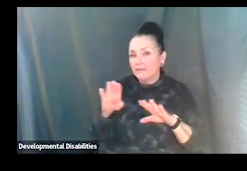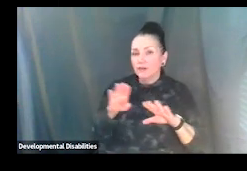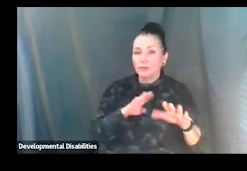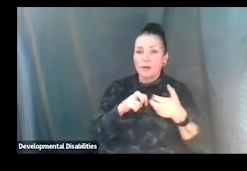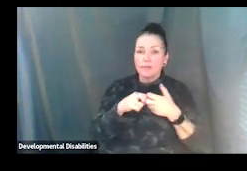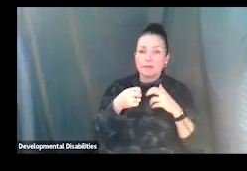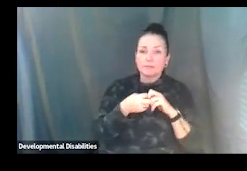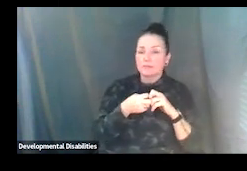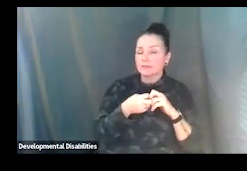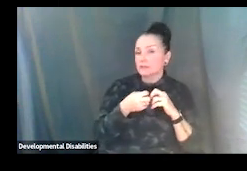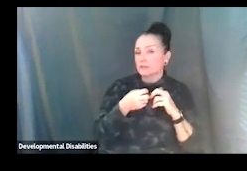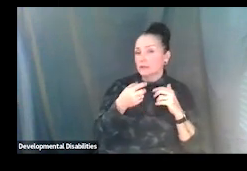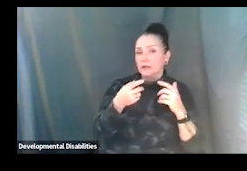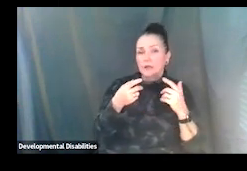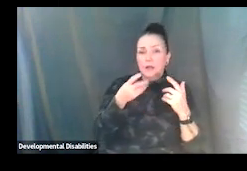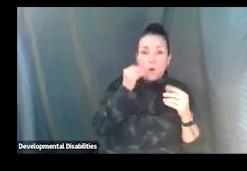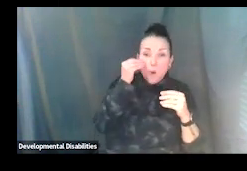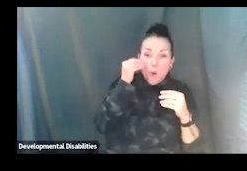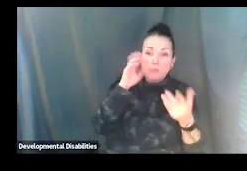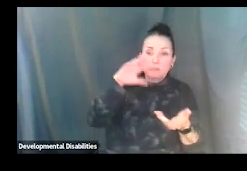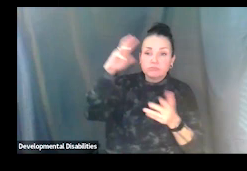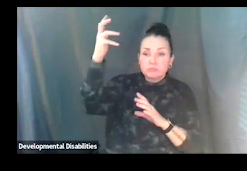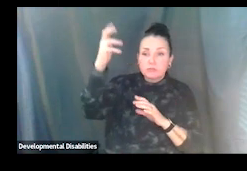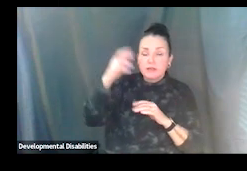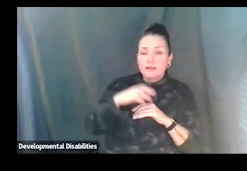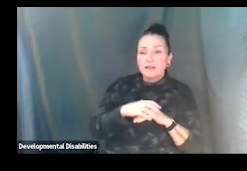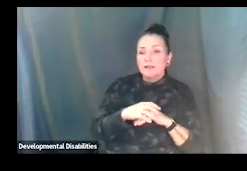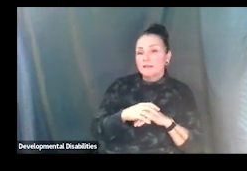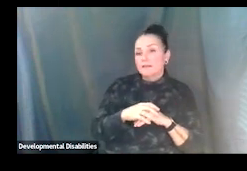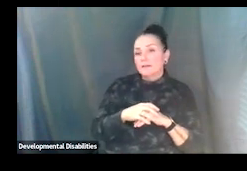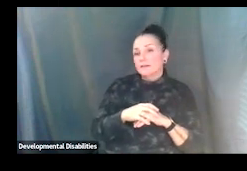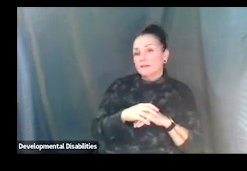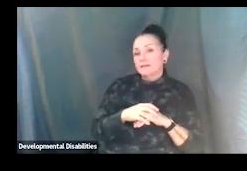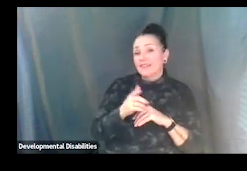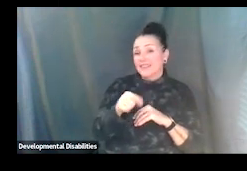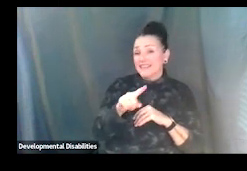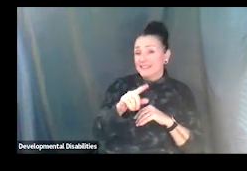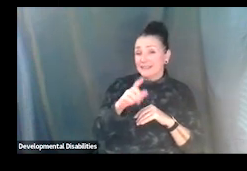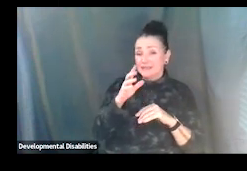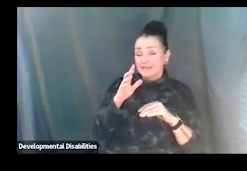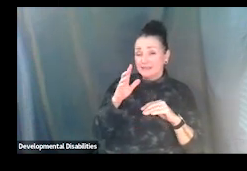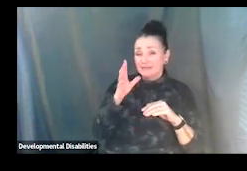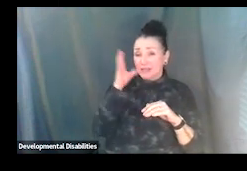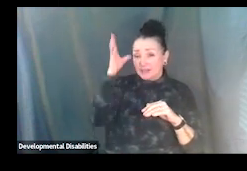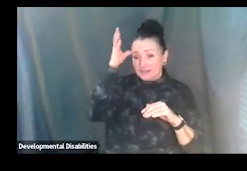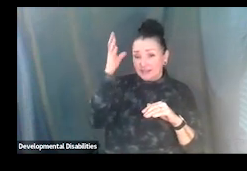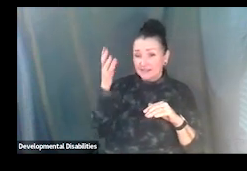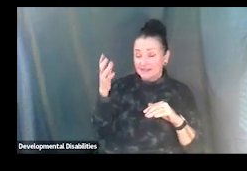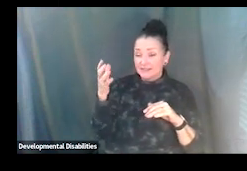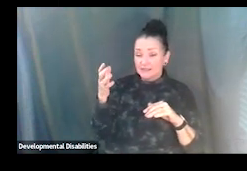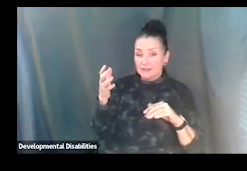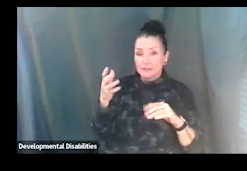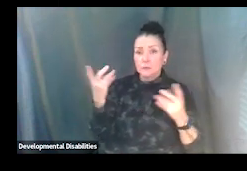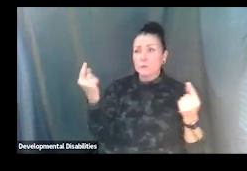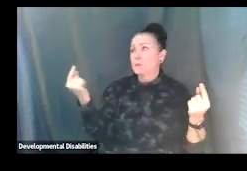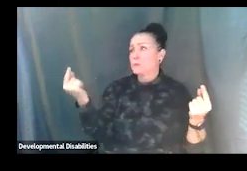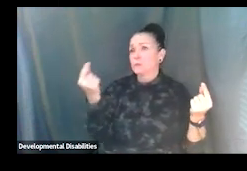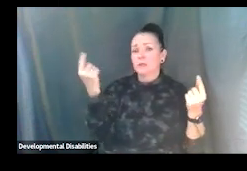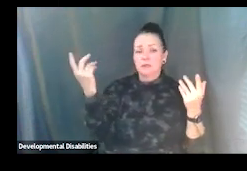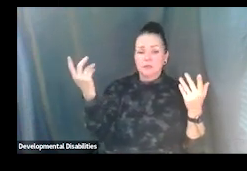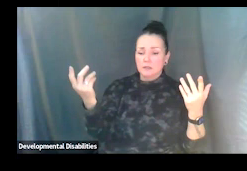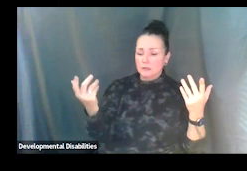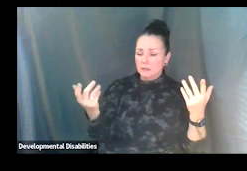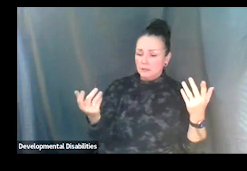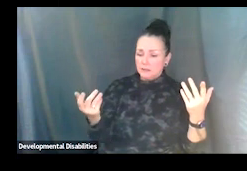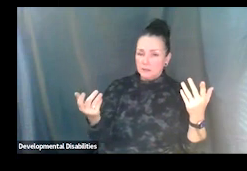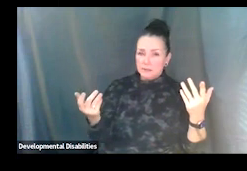first. Which makes sense. But what I'm finding is that they're not necessarily discussing with the parent about whether there's, where